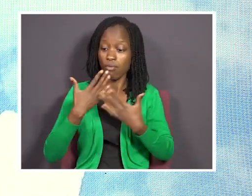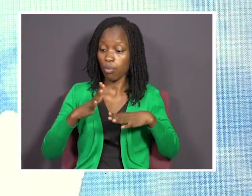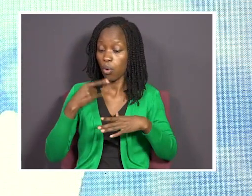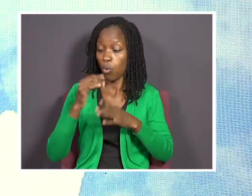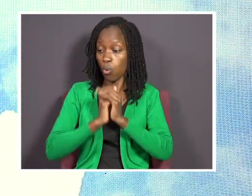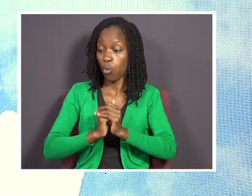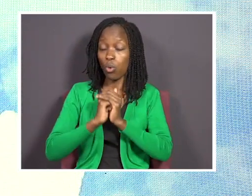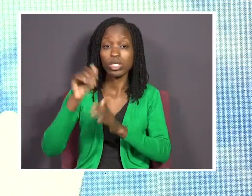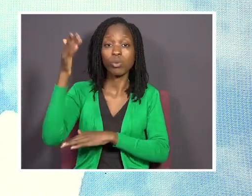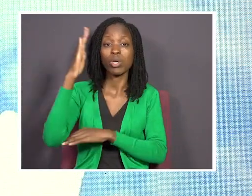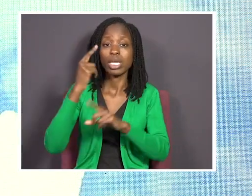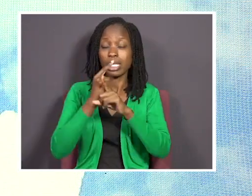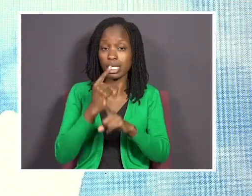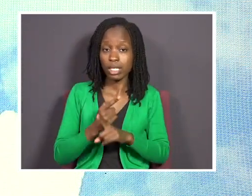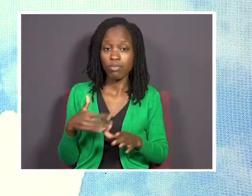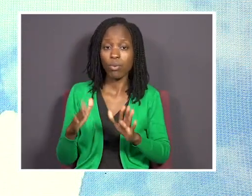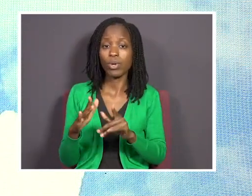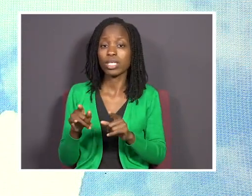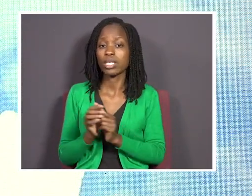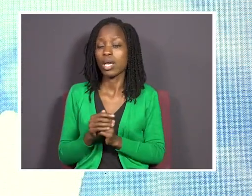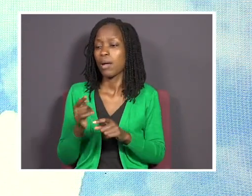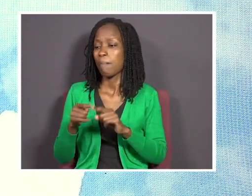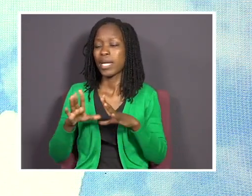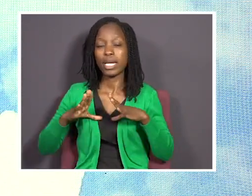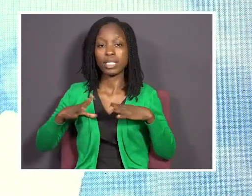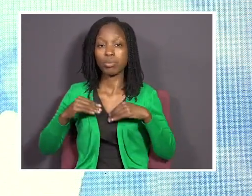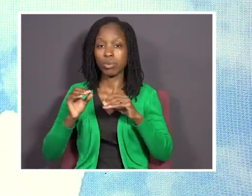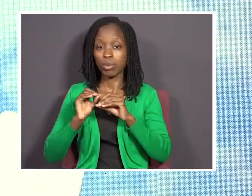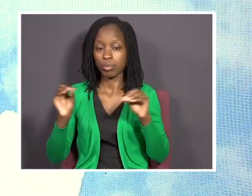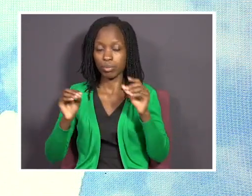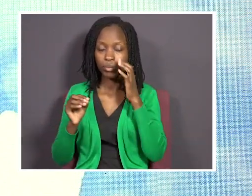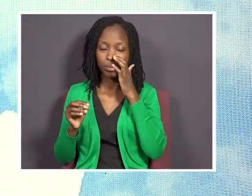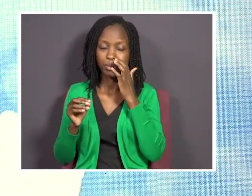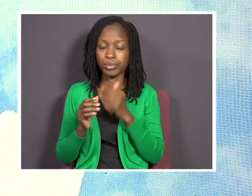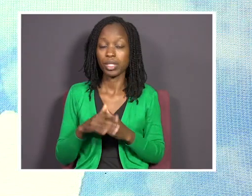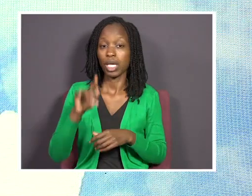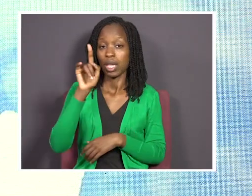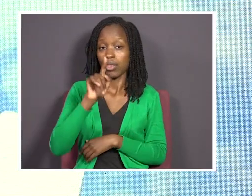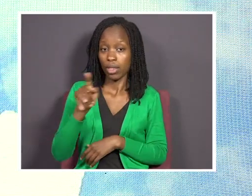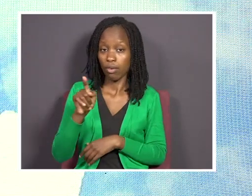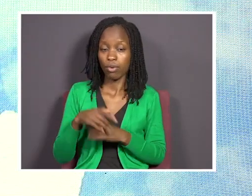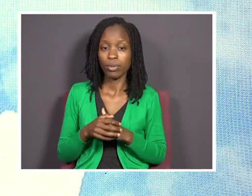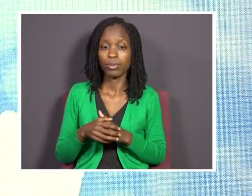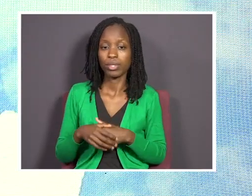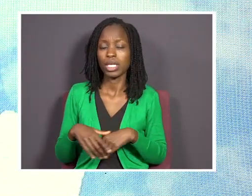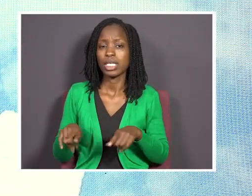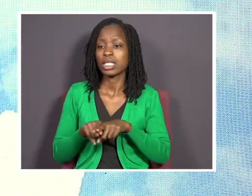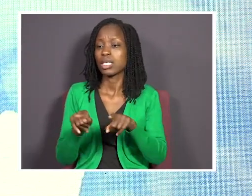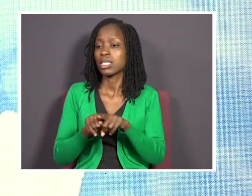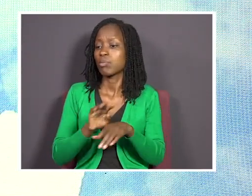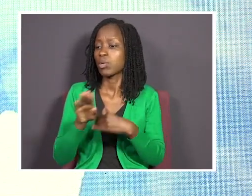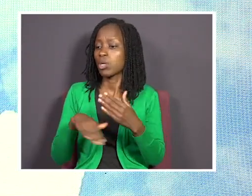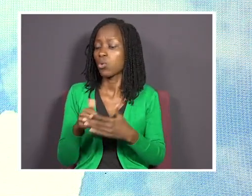God in different ways, but it is not acceptable. Therefore, like in all other